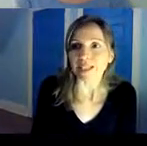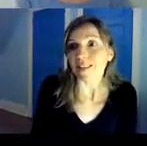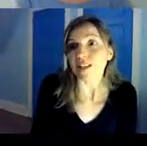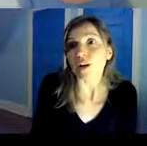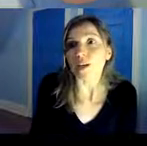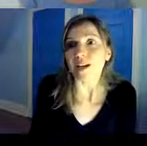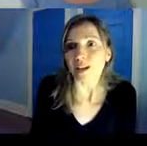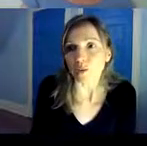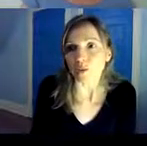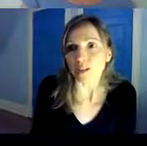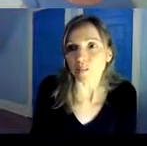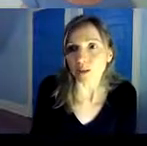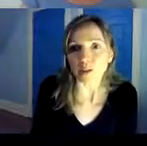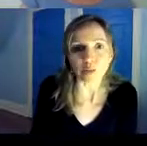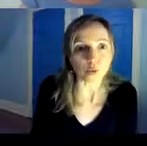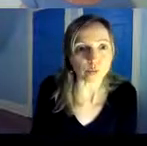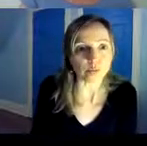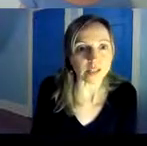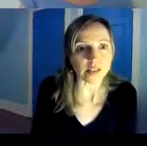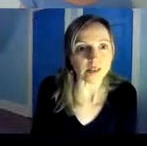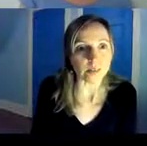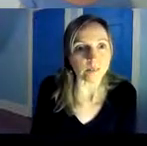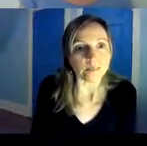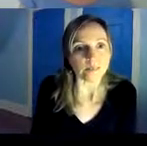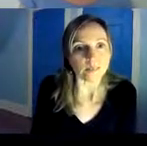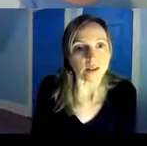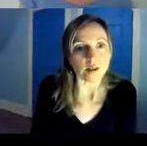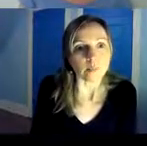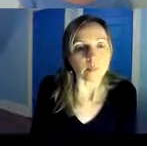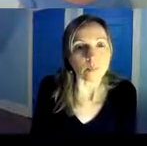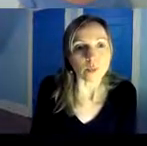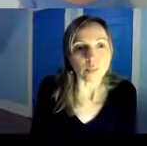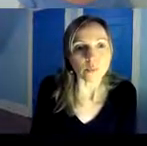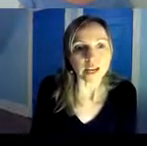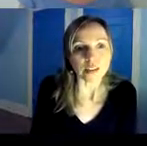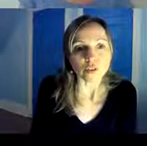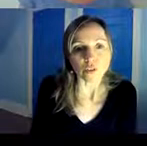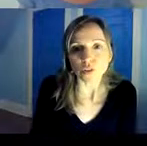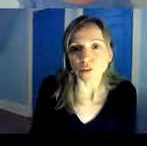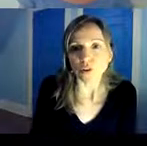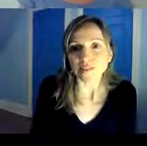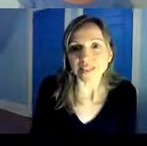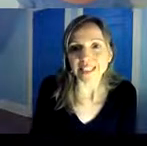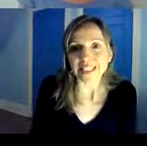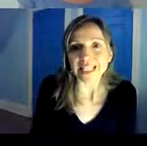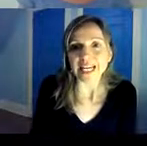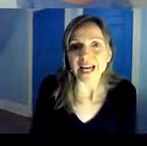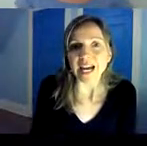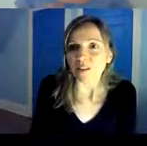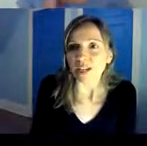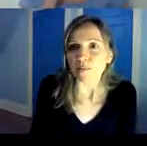And then that's how we get goutweed and periwinkle through the ravines. One thing we can do too, all of us,